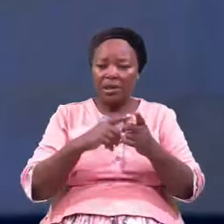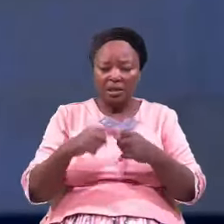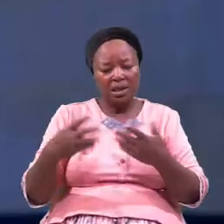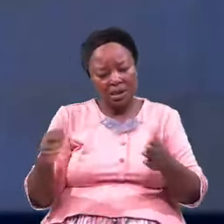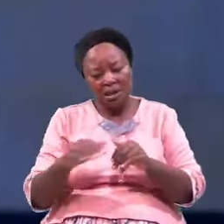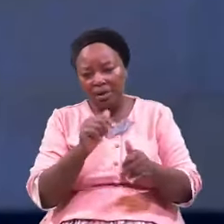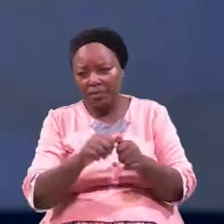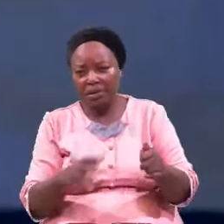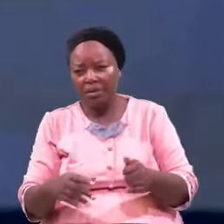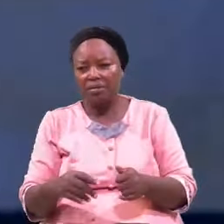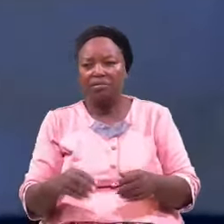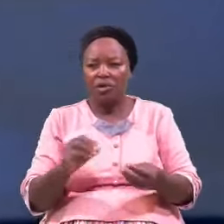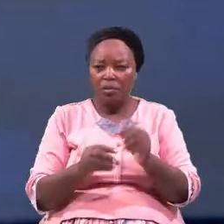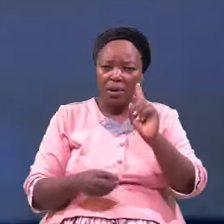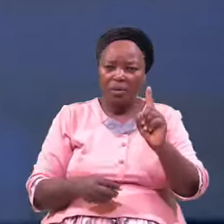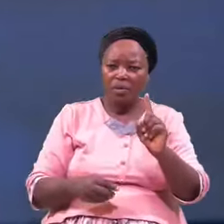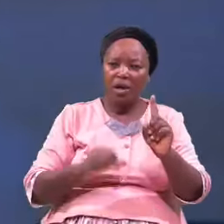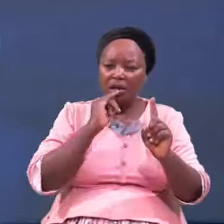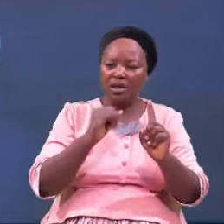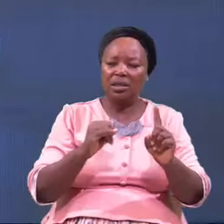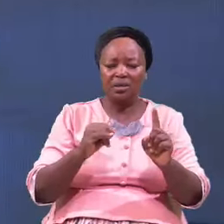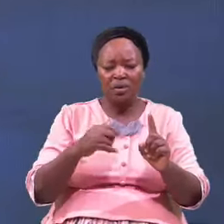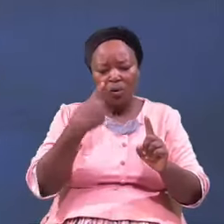First Of All On Go To Marry